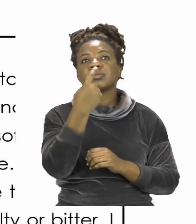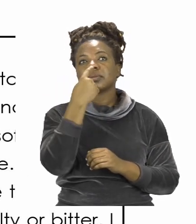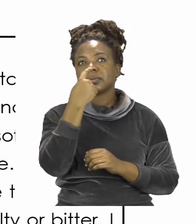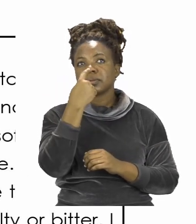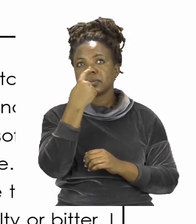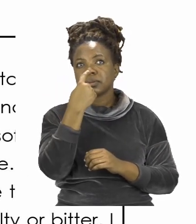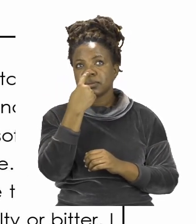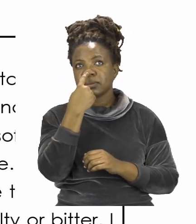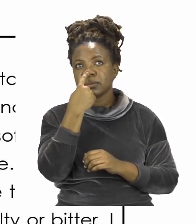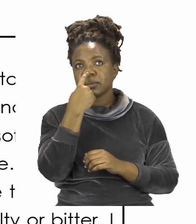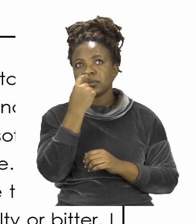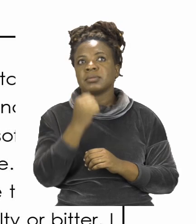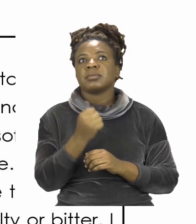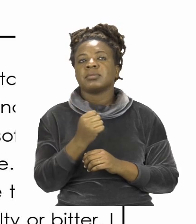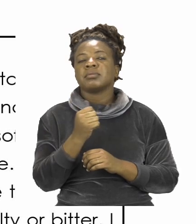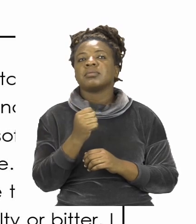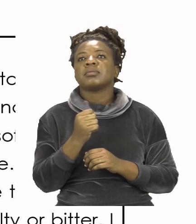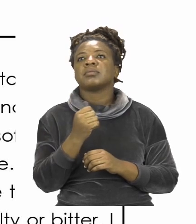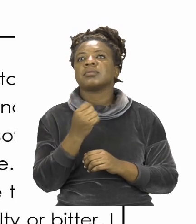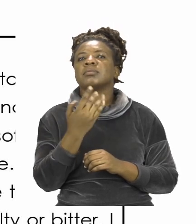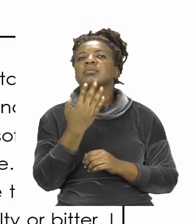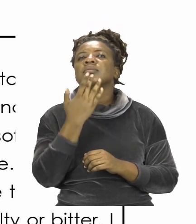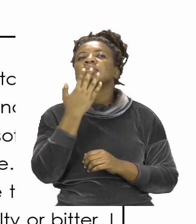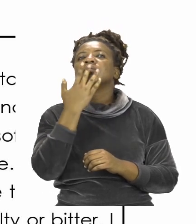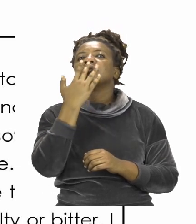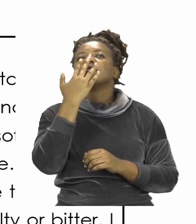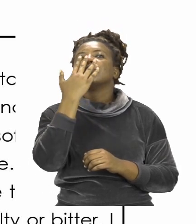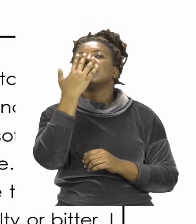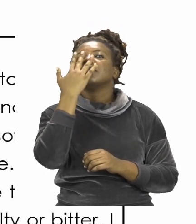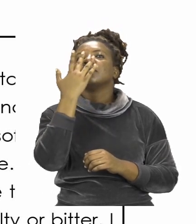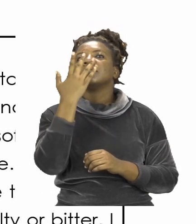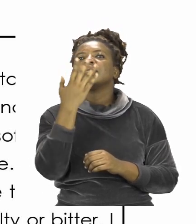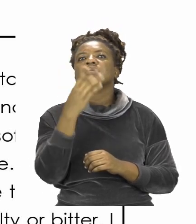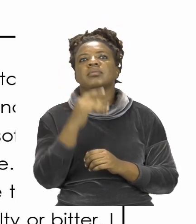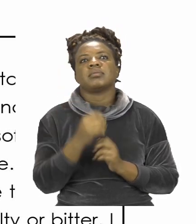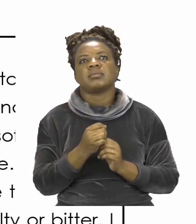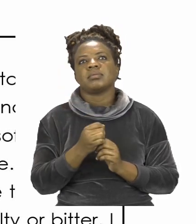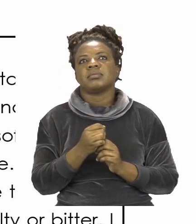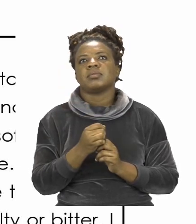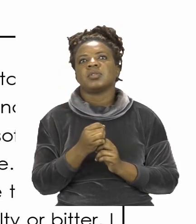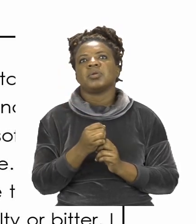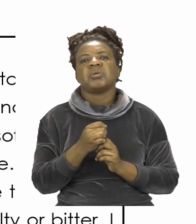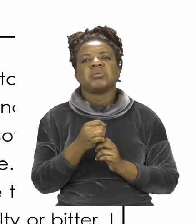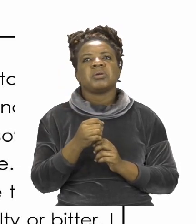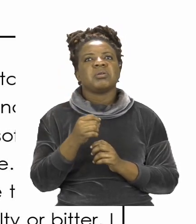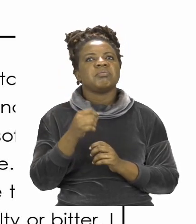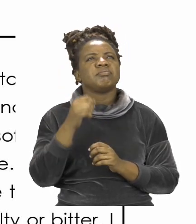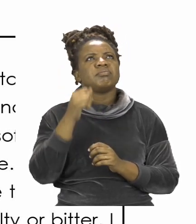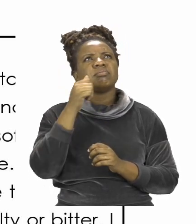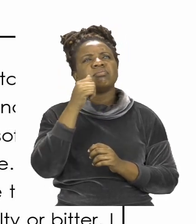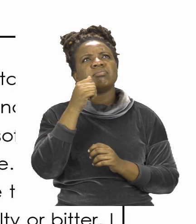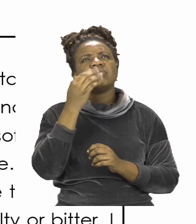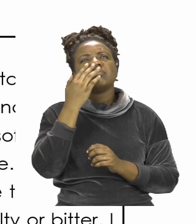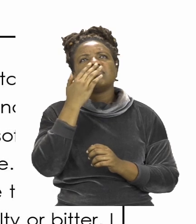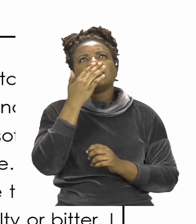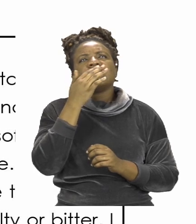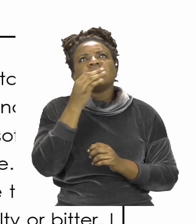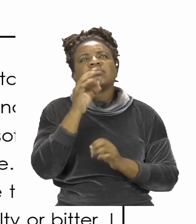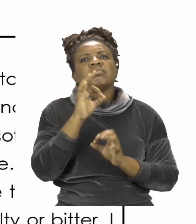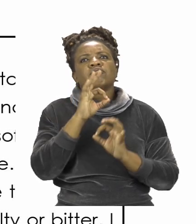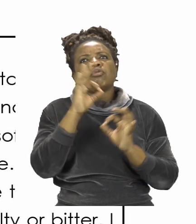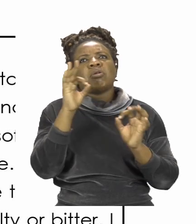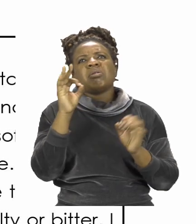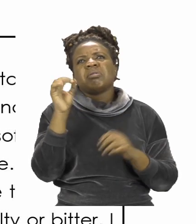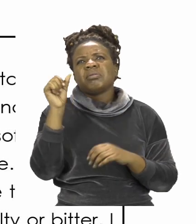can smell nice or stinky things. I have 1